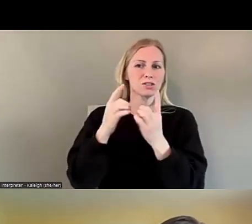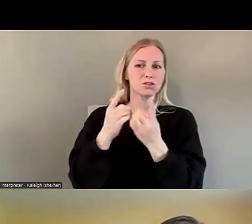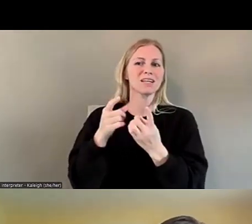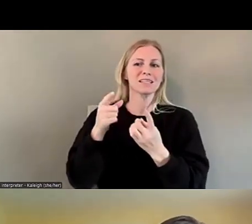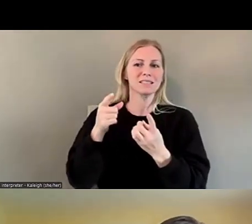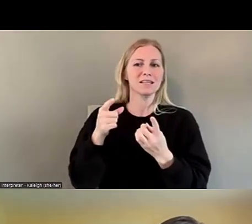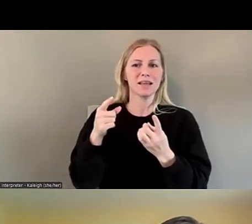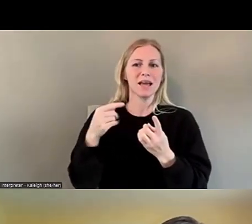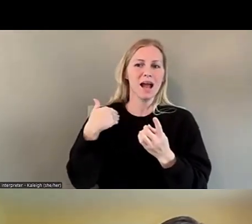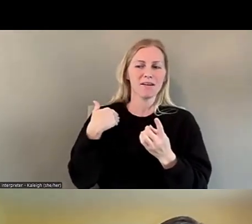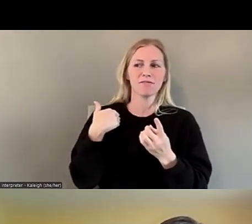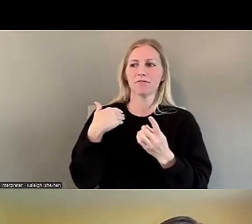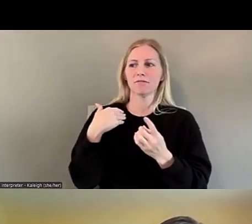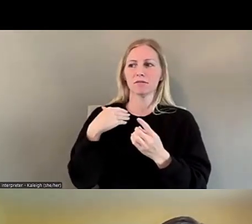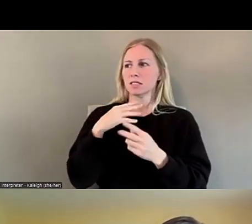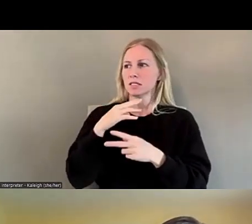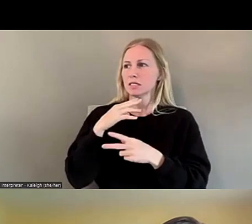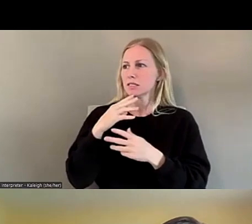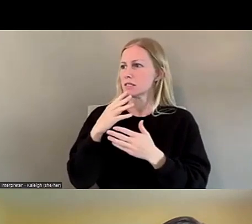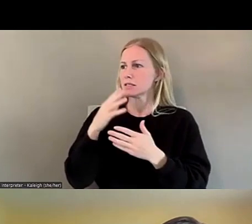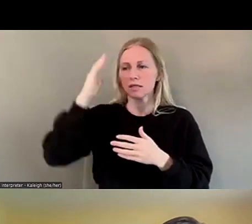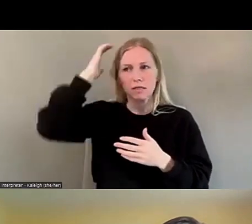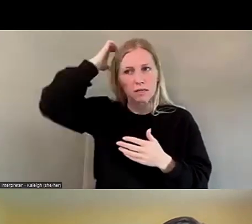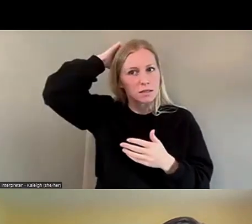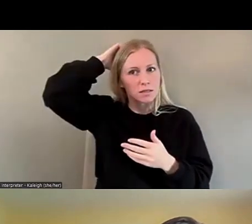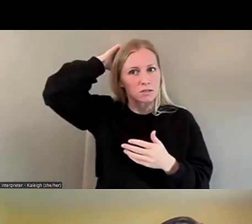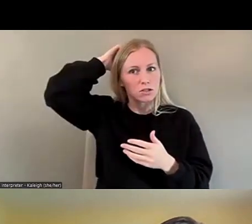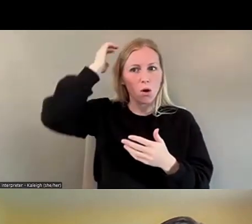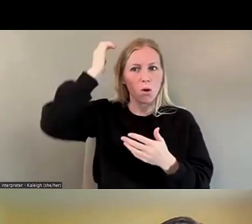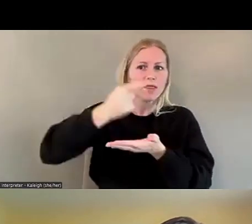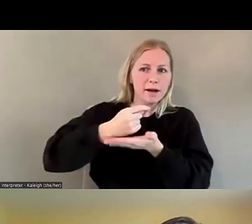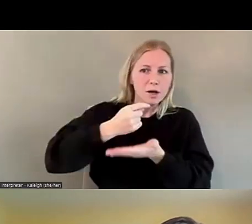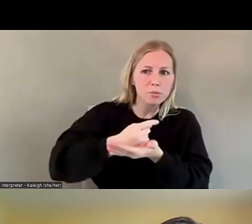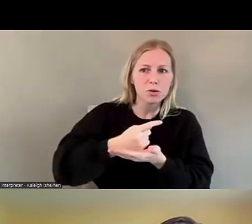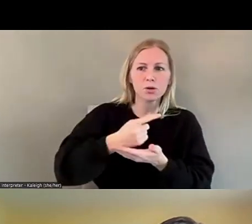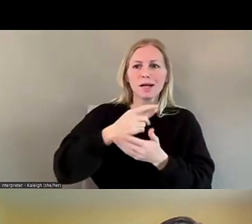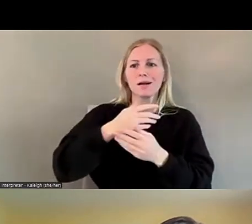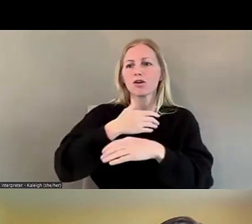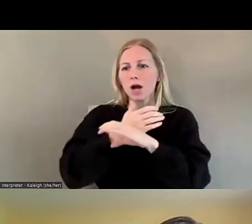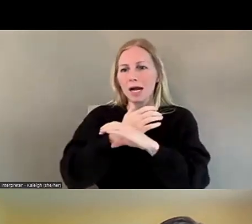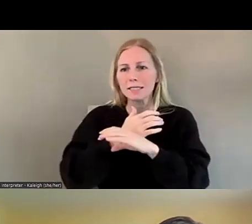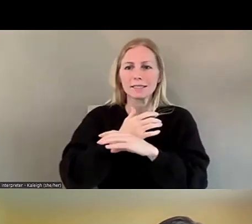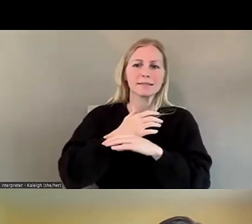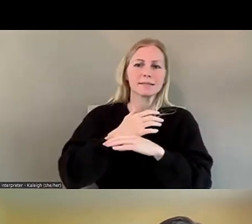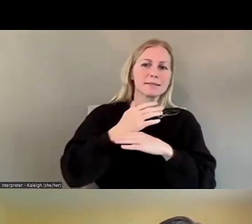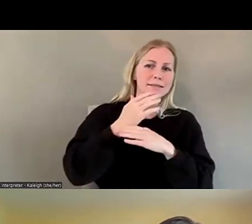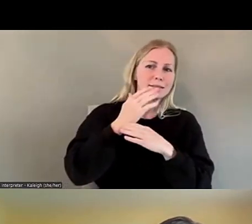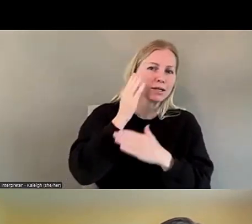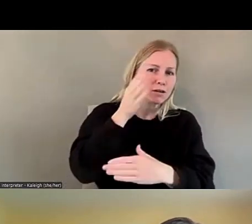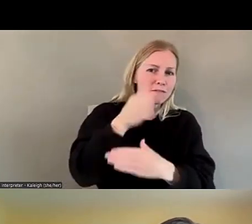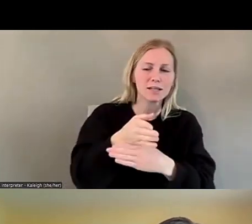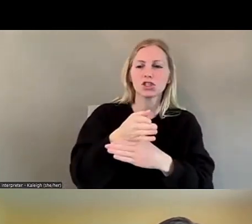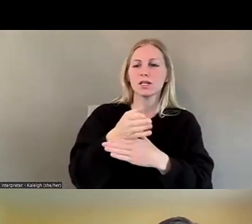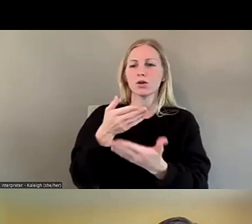something like crisis prevention, intervention, therapeutic crisis intervention, safety care, whatever the standards are. And I